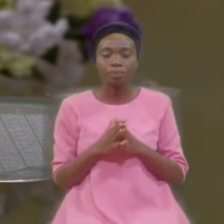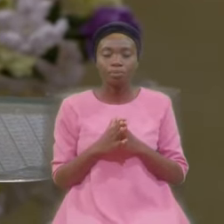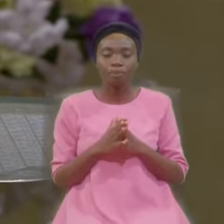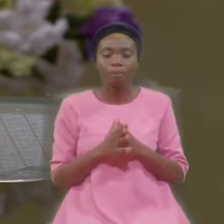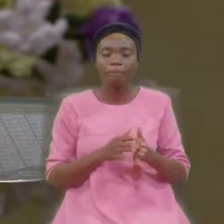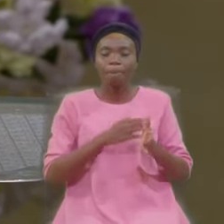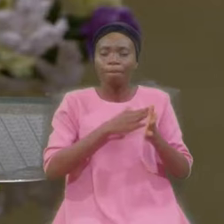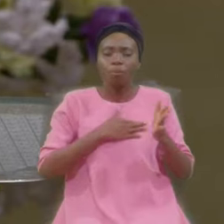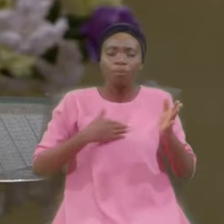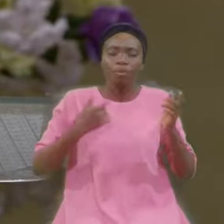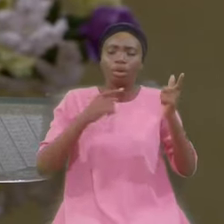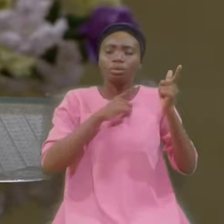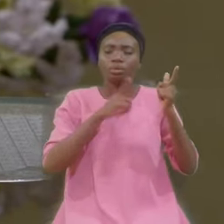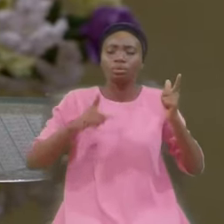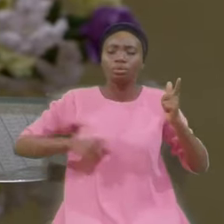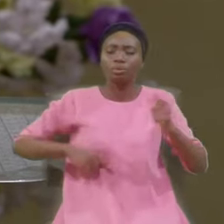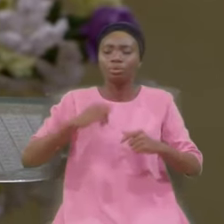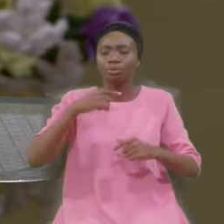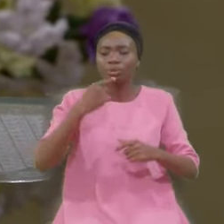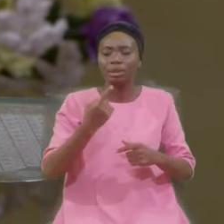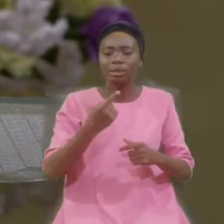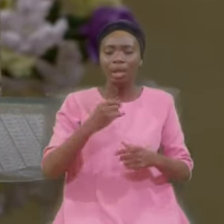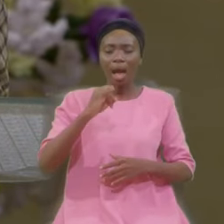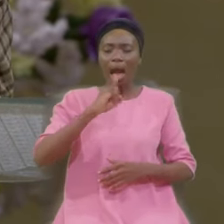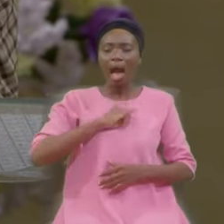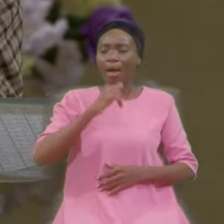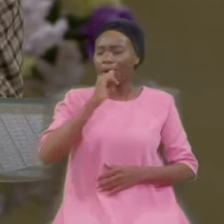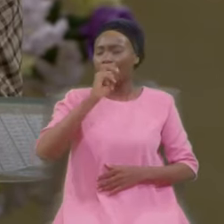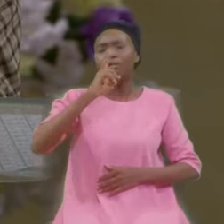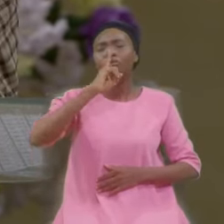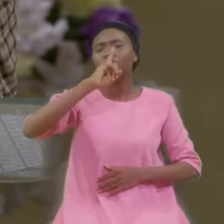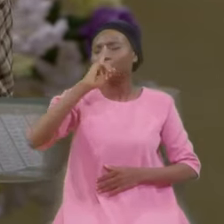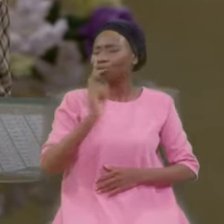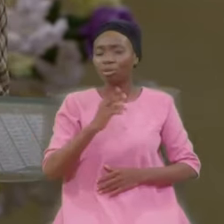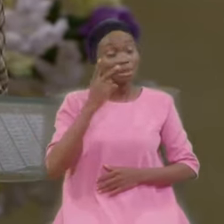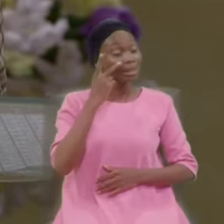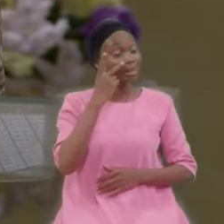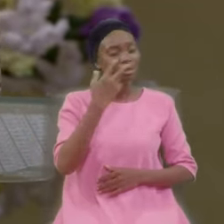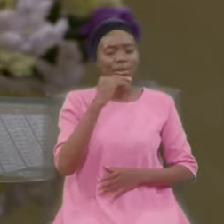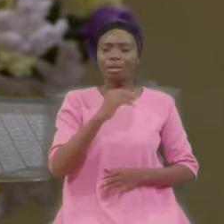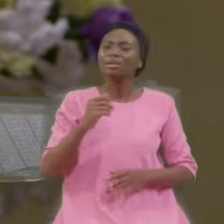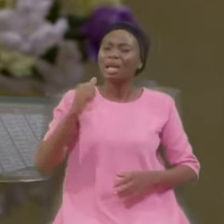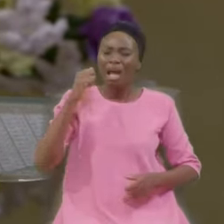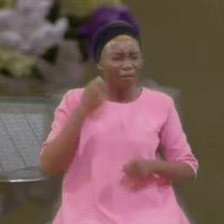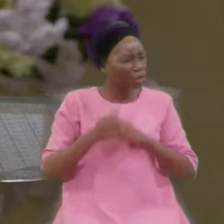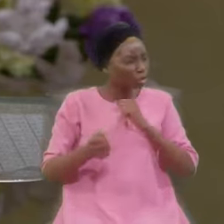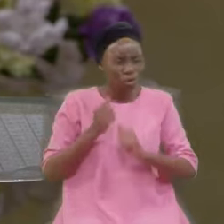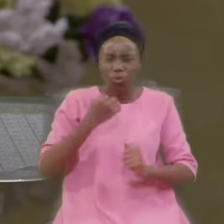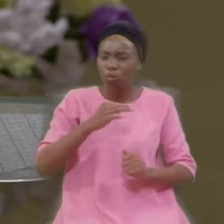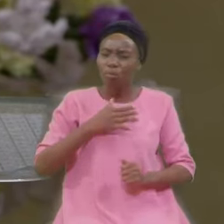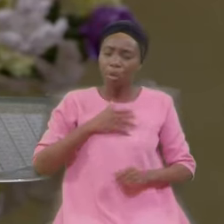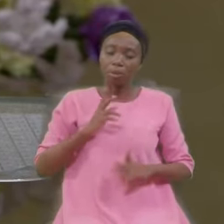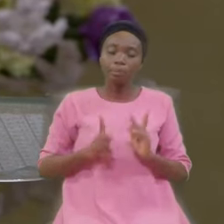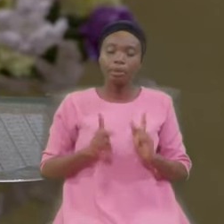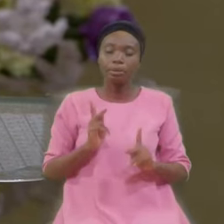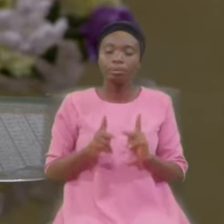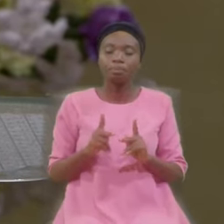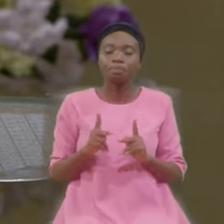And the Lord said, I have surely seen the affliction of my people